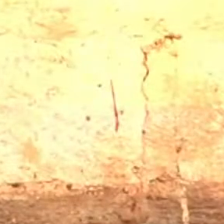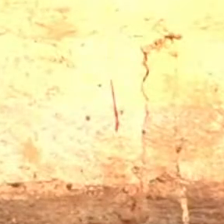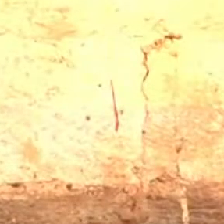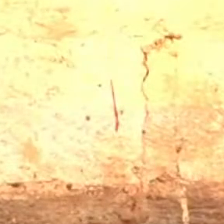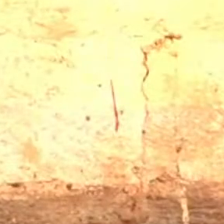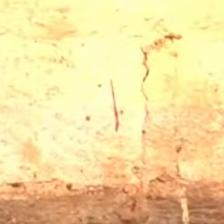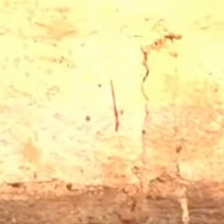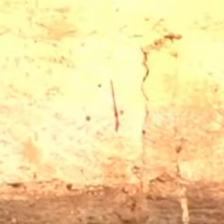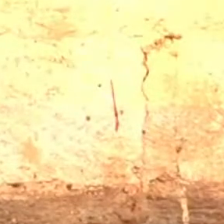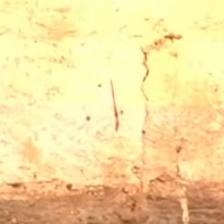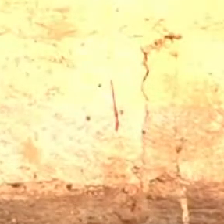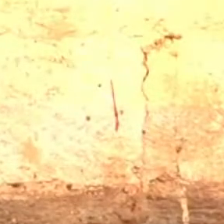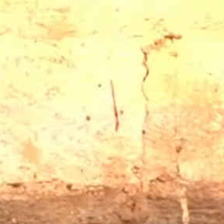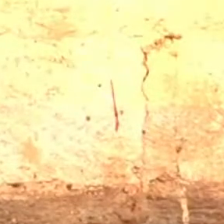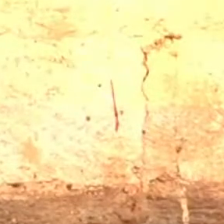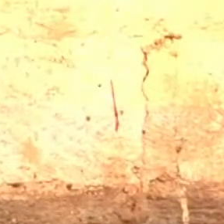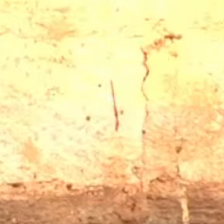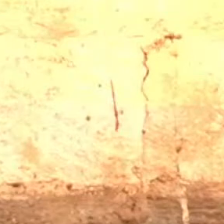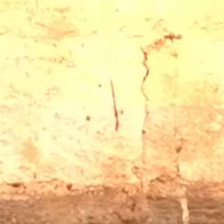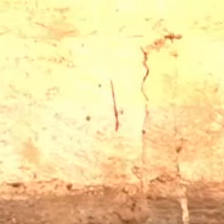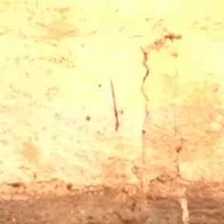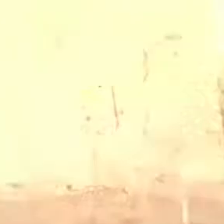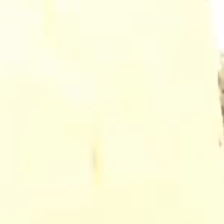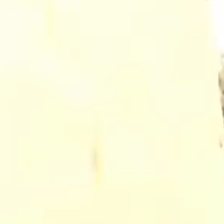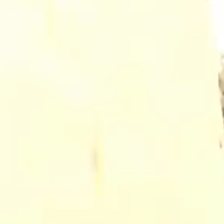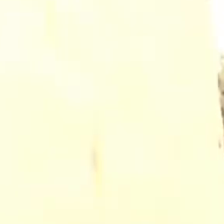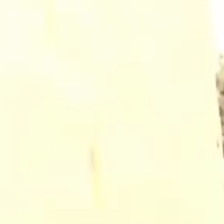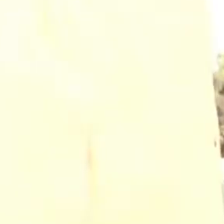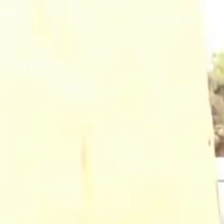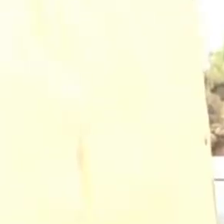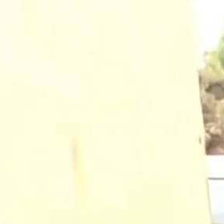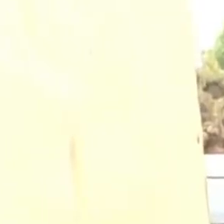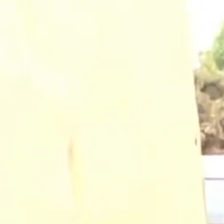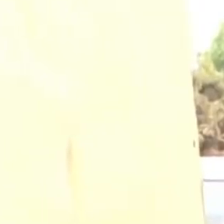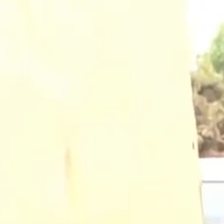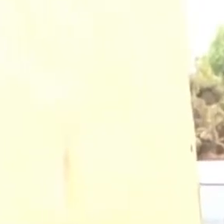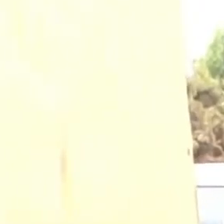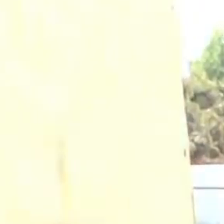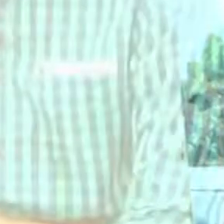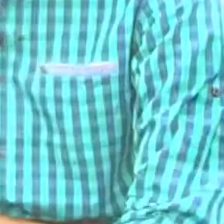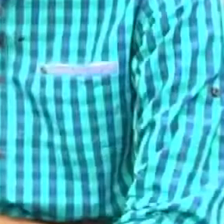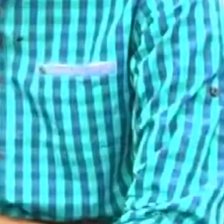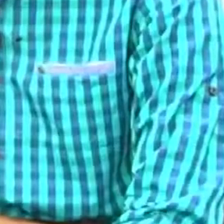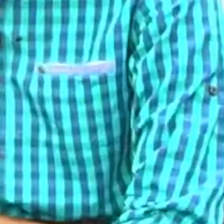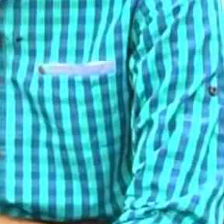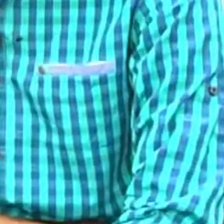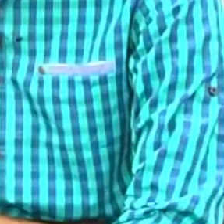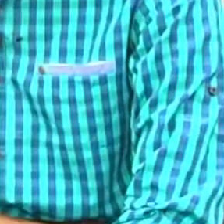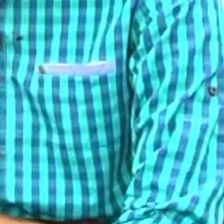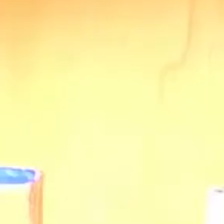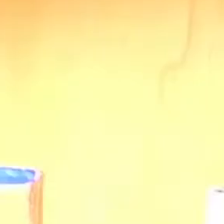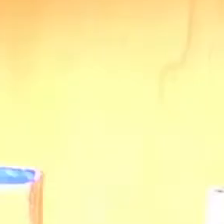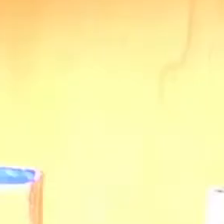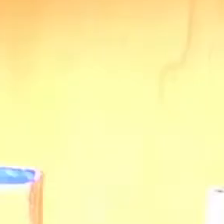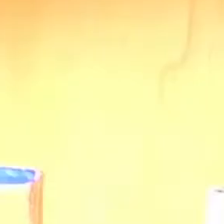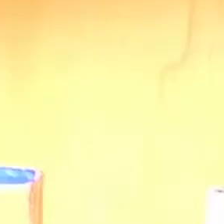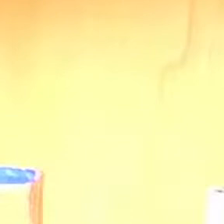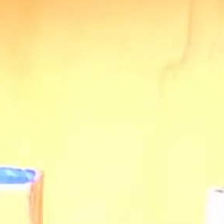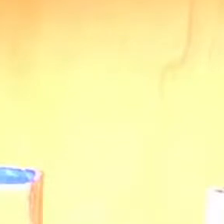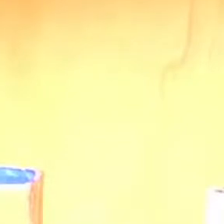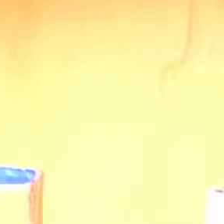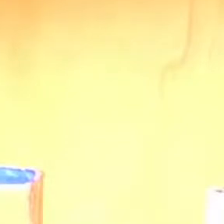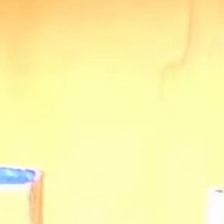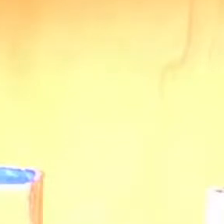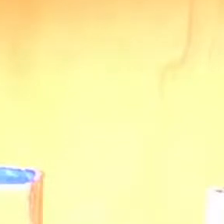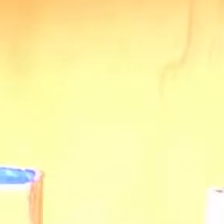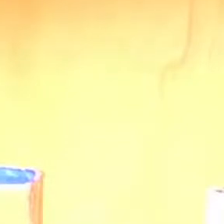an innovation that brings convenience to our sisters. I decided to come up with this project where I can